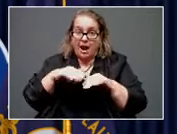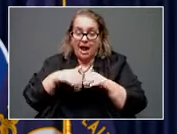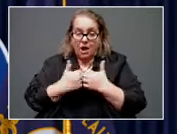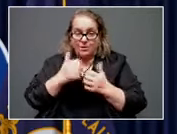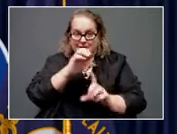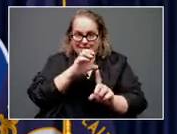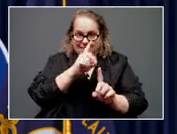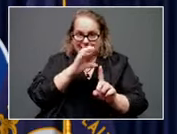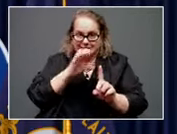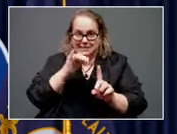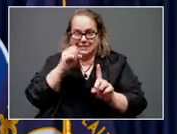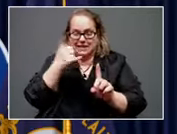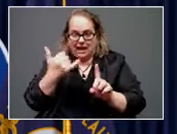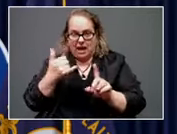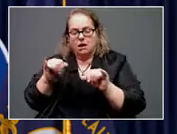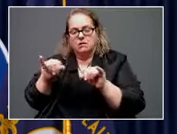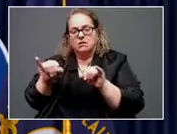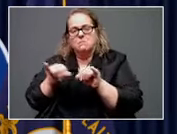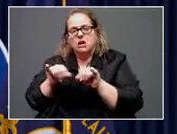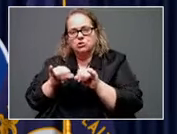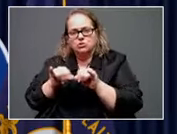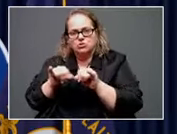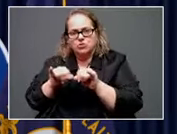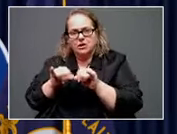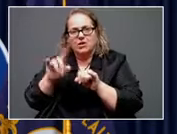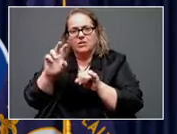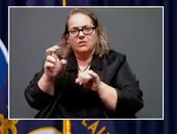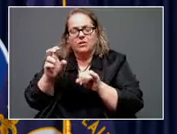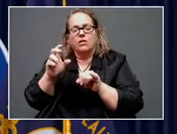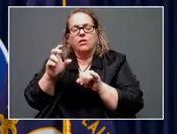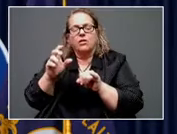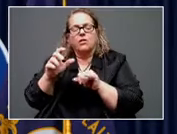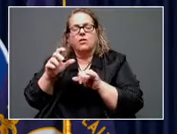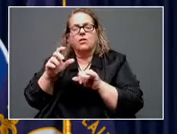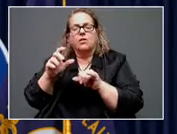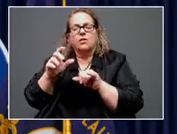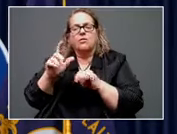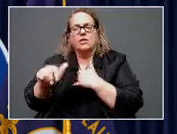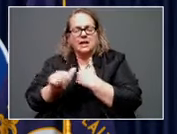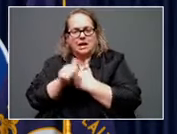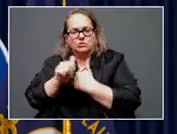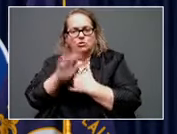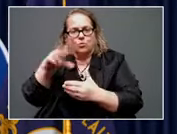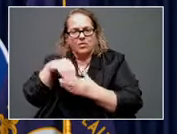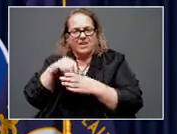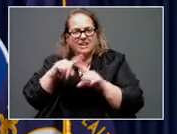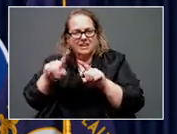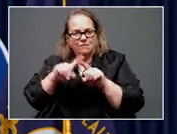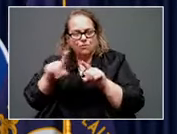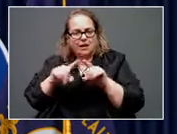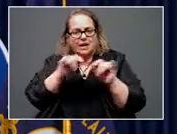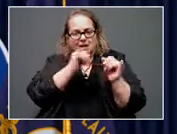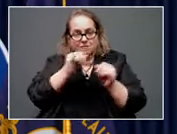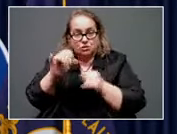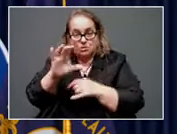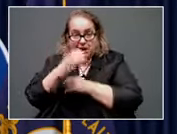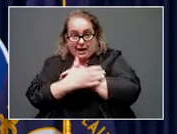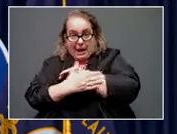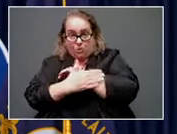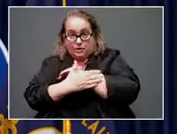now measuring the relative danger in individual counties and areas. So I'm going to